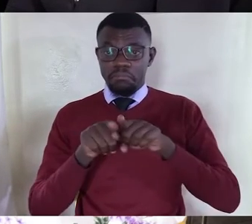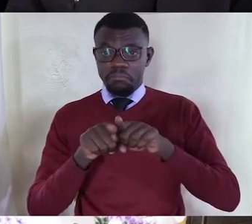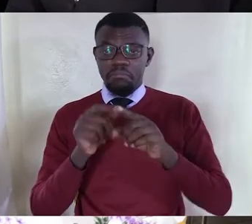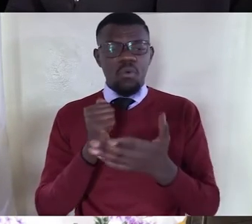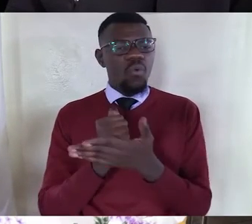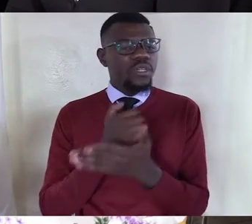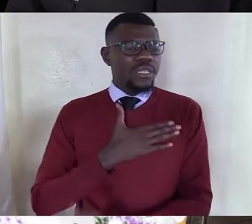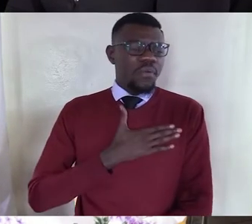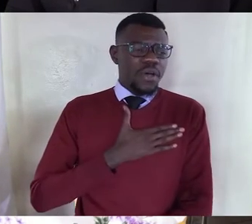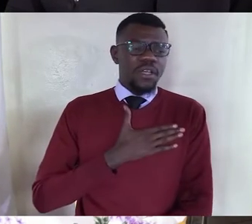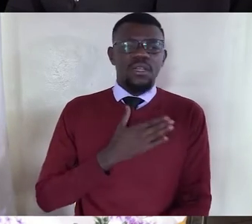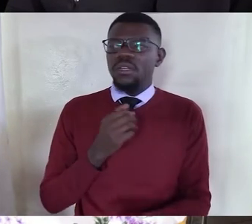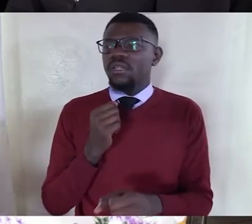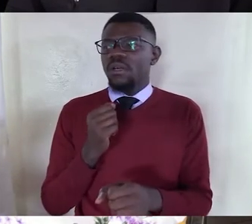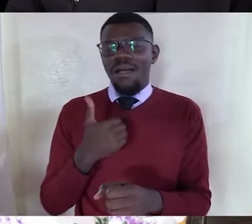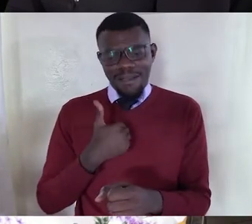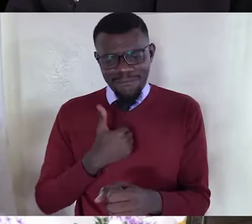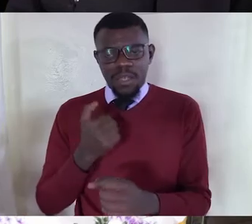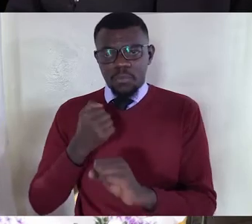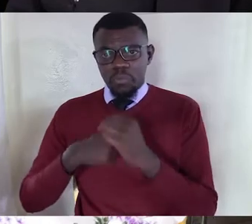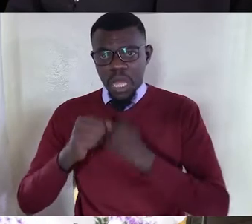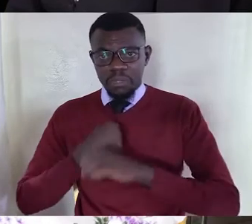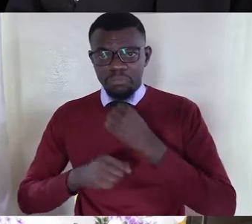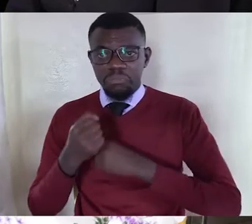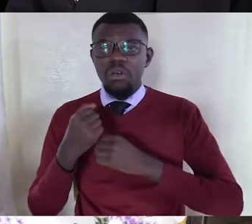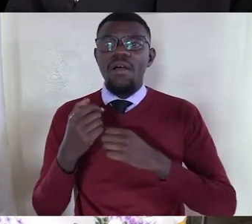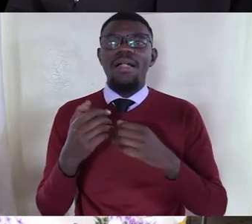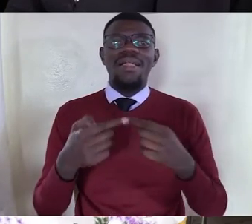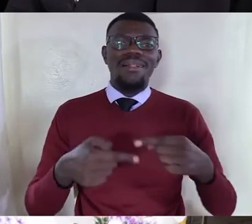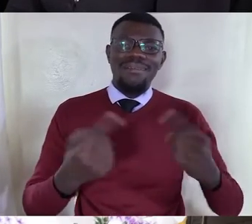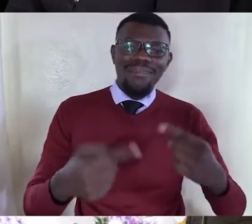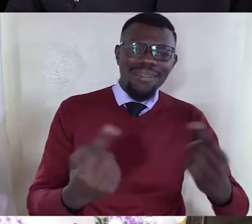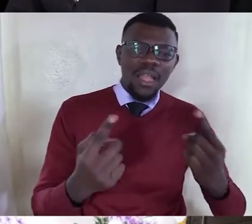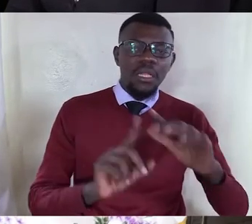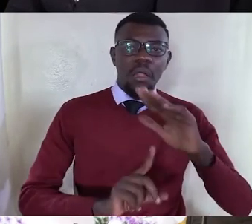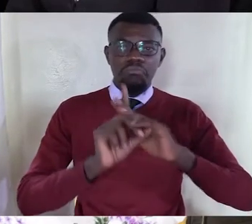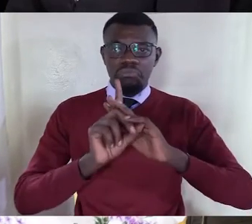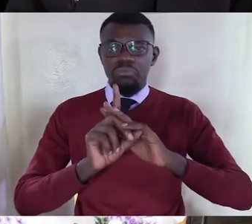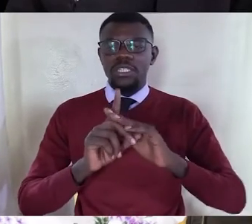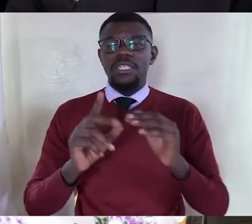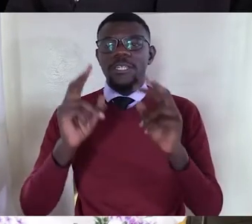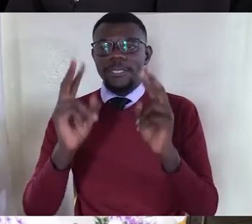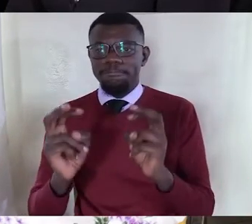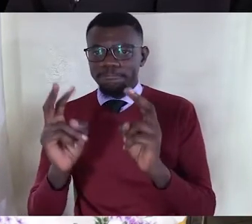various complaints that come our way. So we are supportive. We ask that